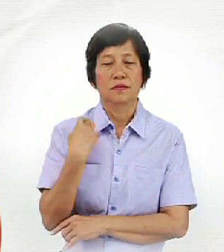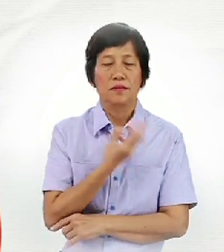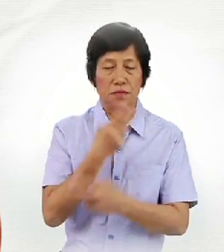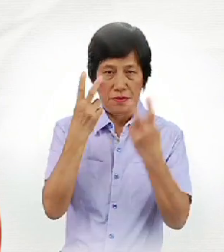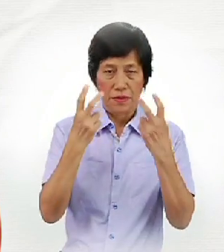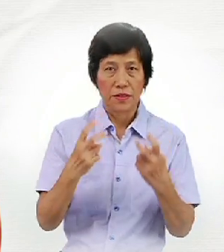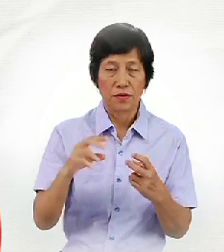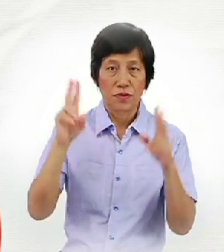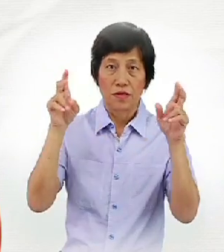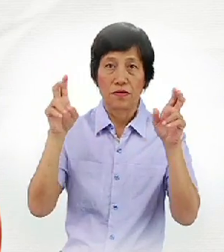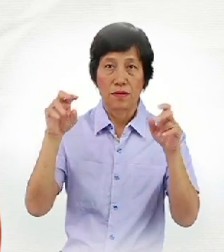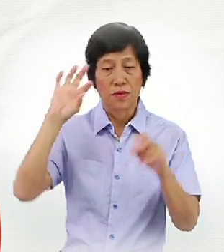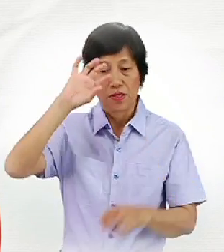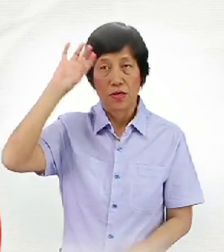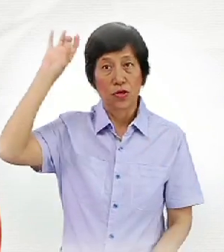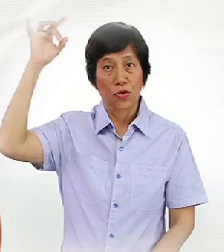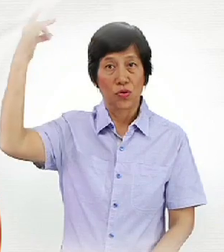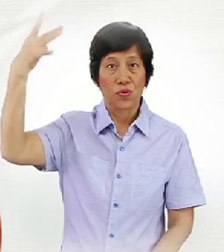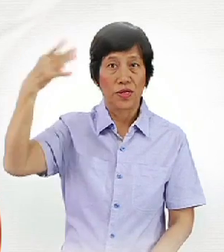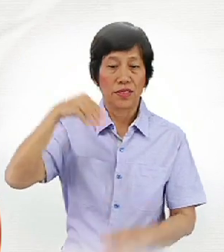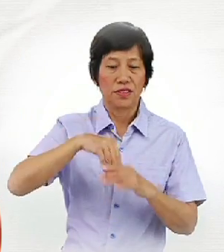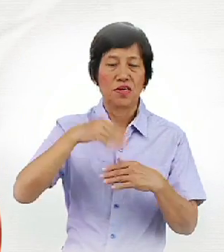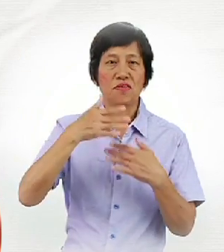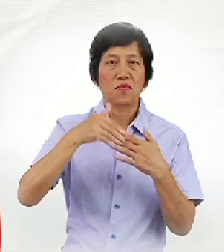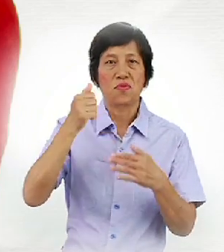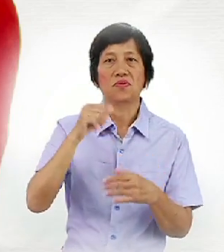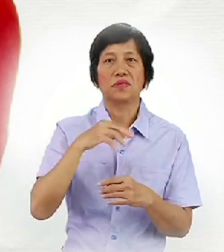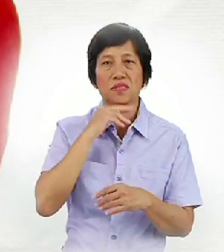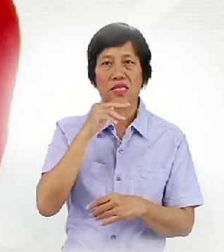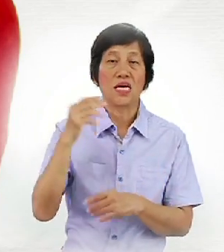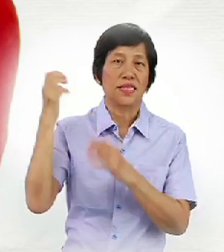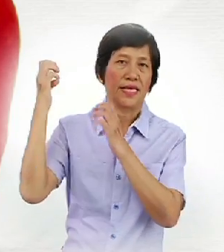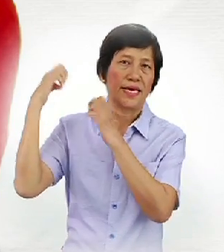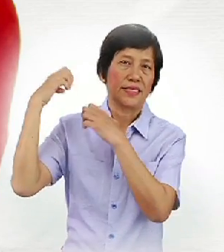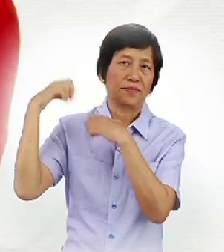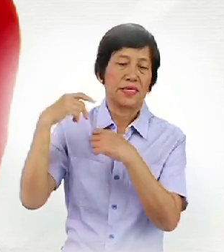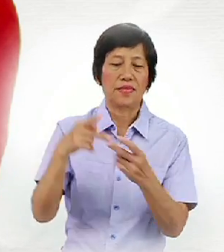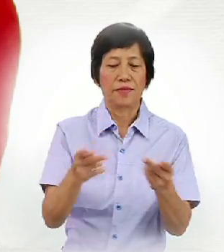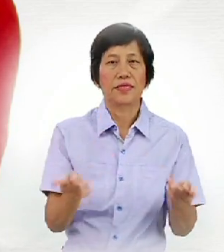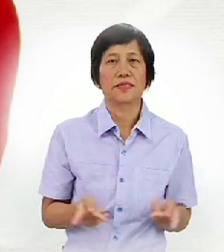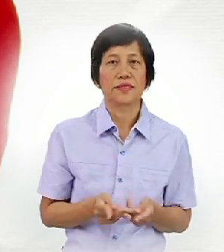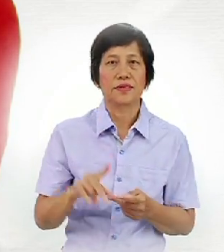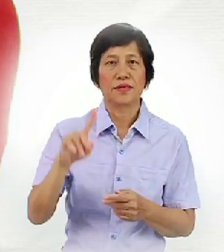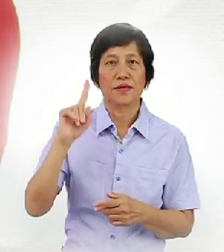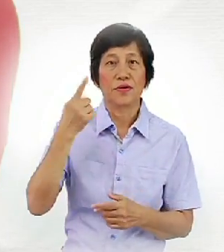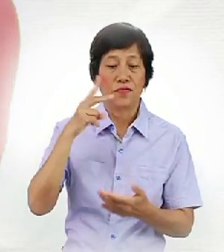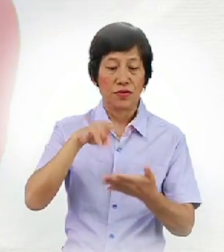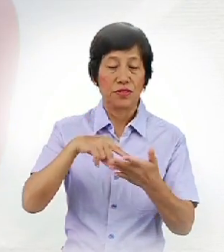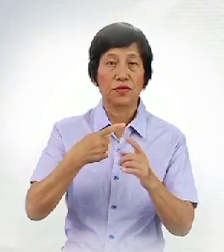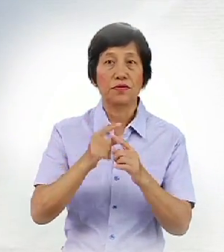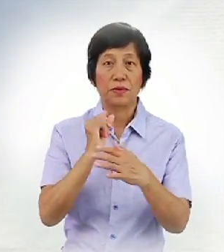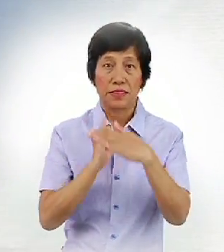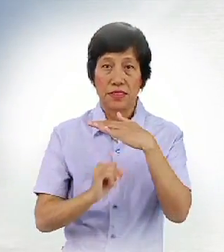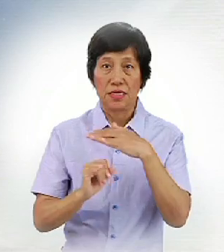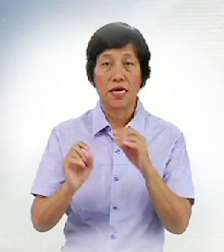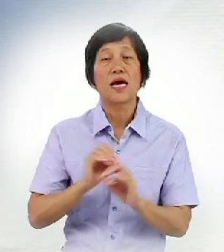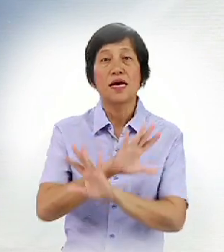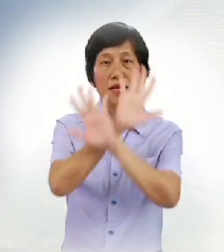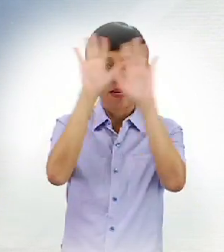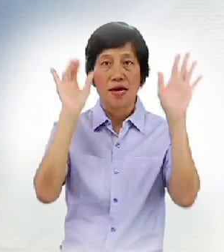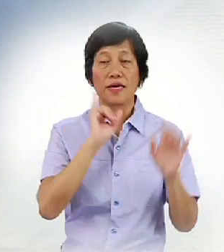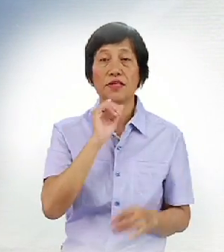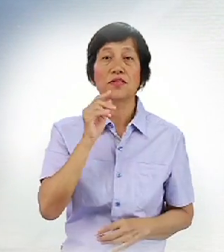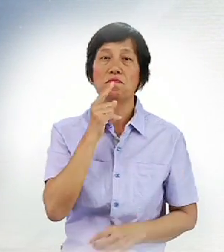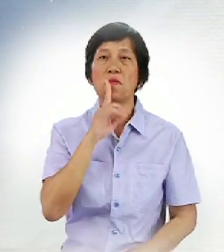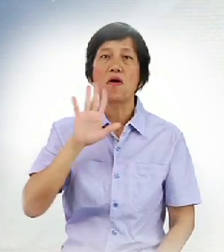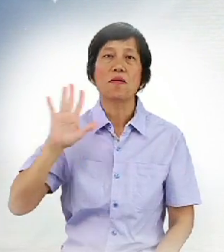Grace in the Most Unexpected Places. In the first reading from Isaiah, light is promised